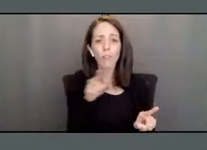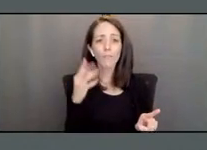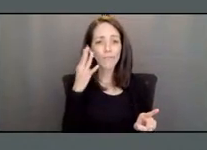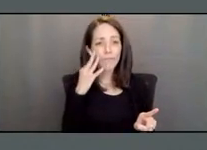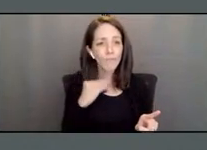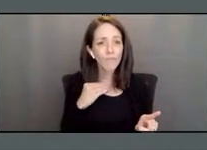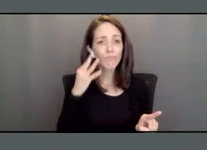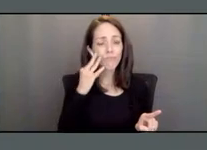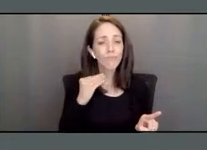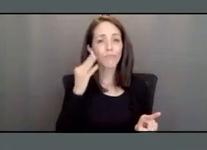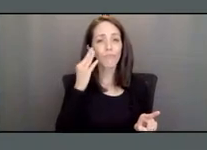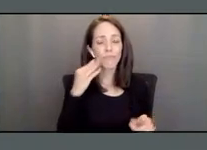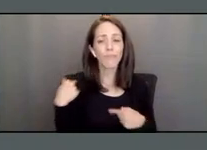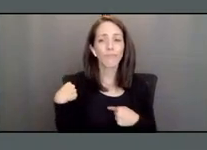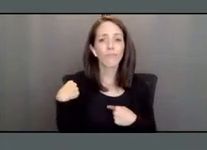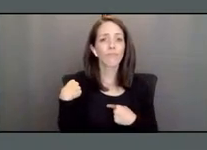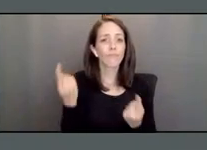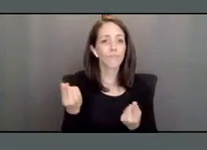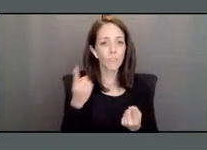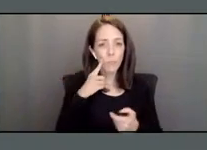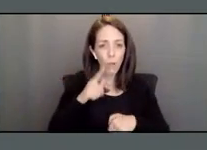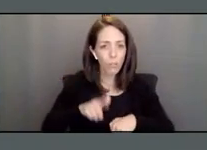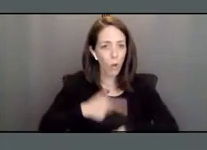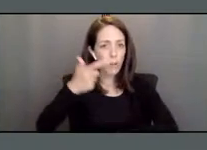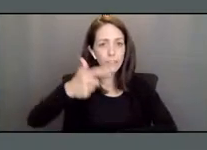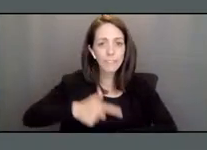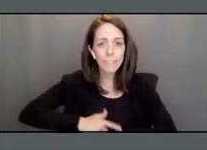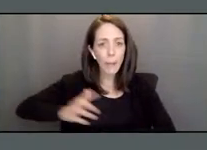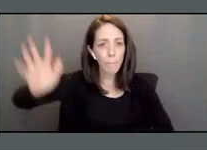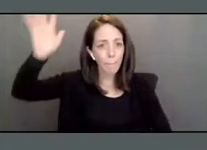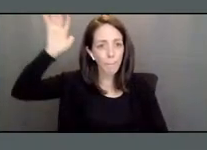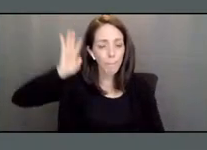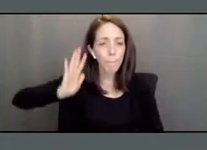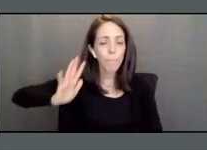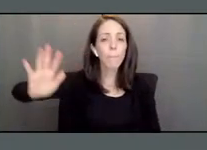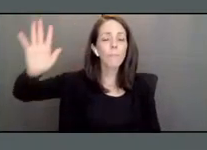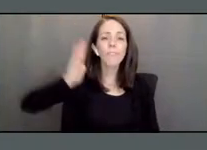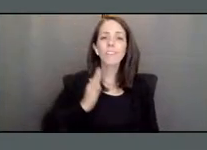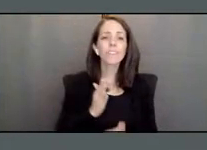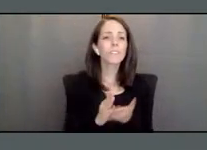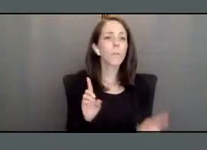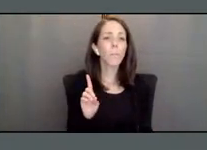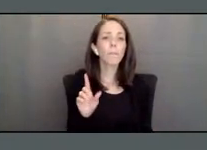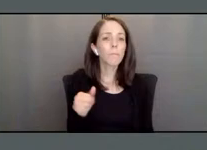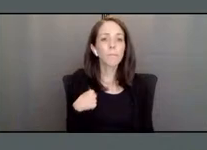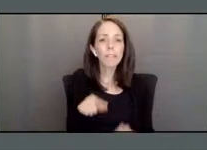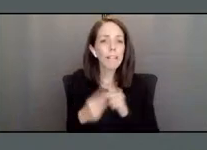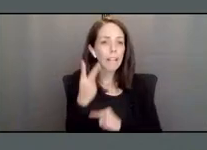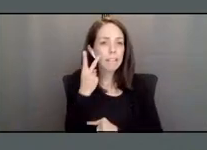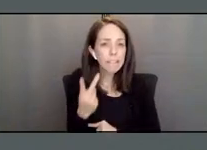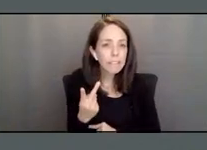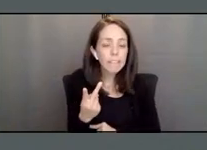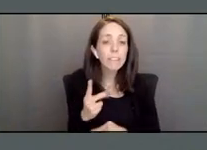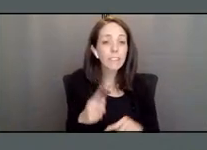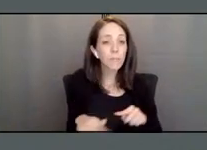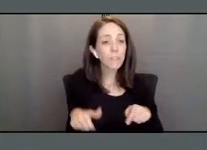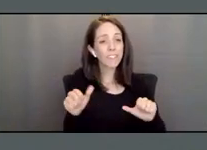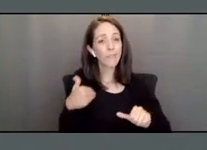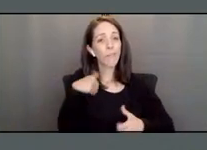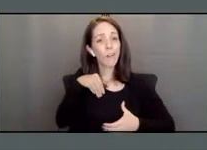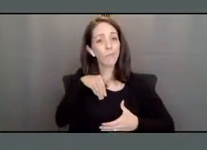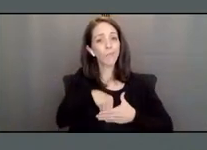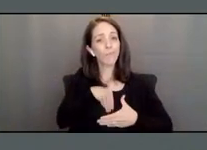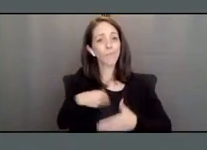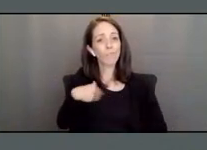generations ago, which results in disabilities today, many of them invisible. So I would love to see